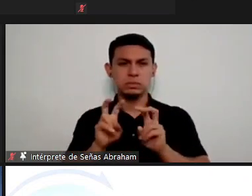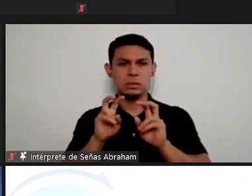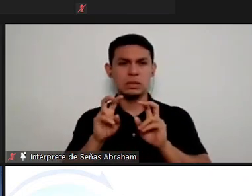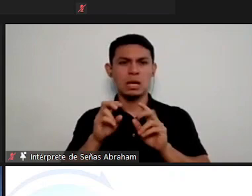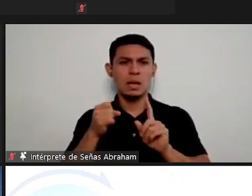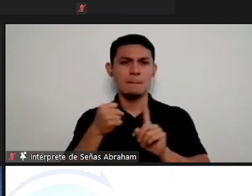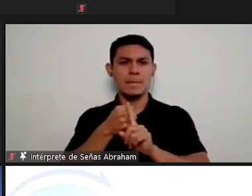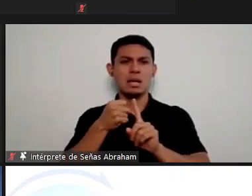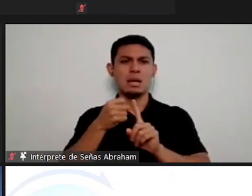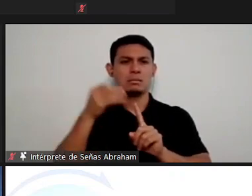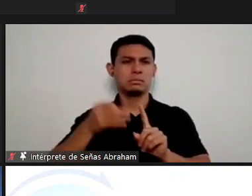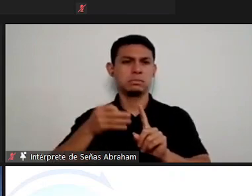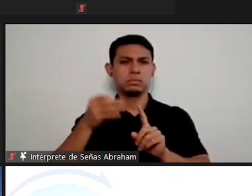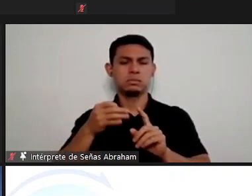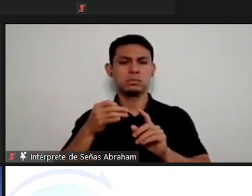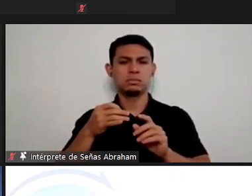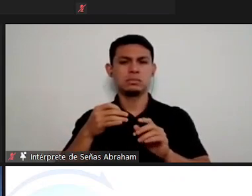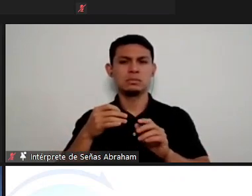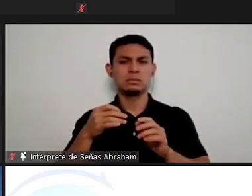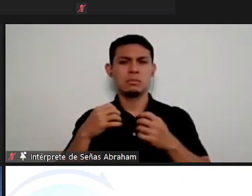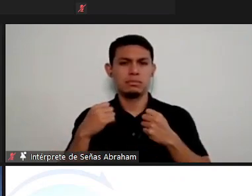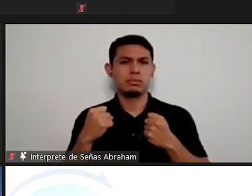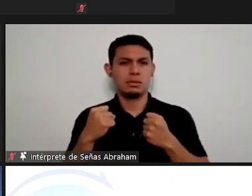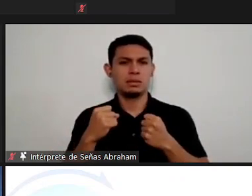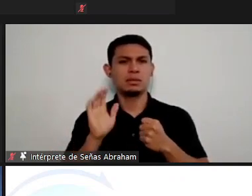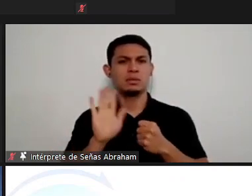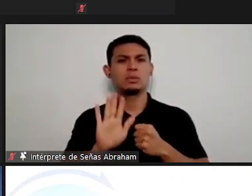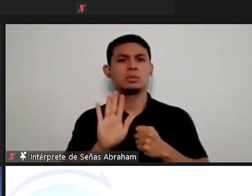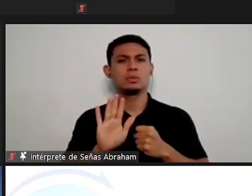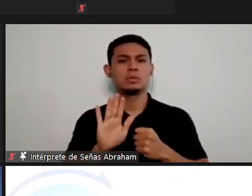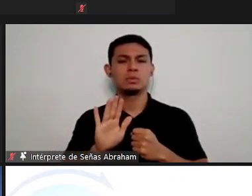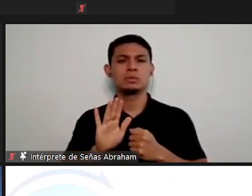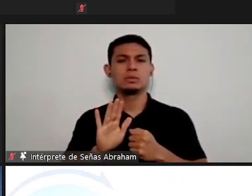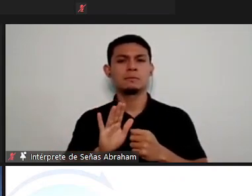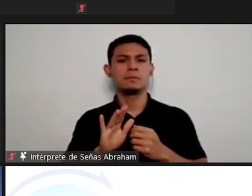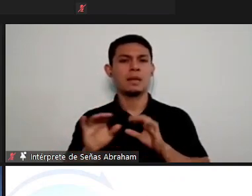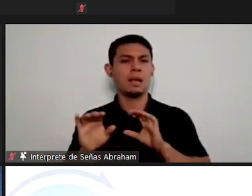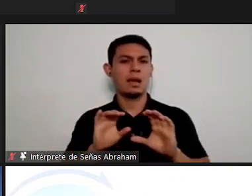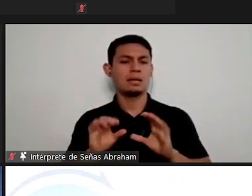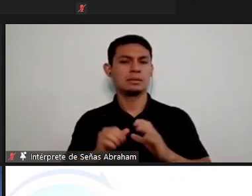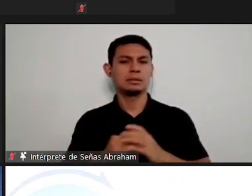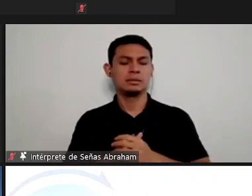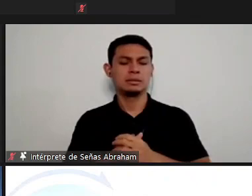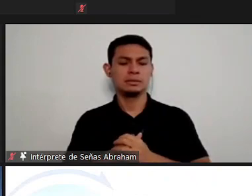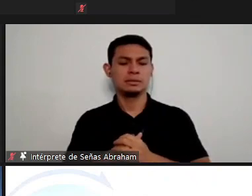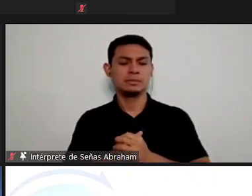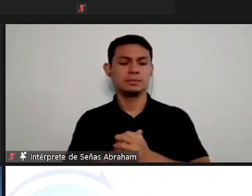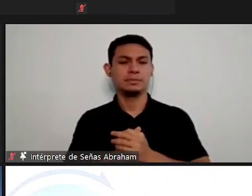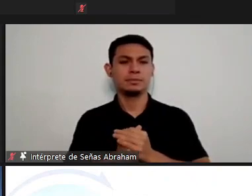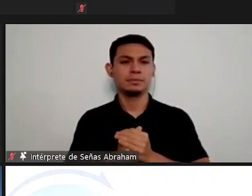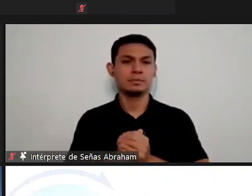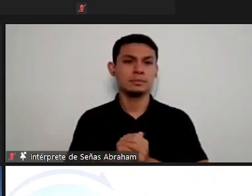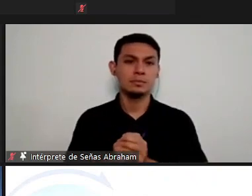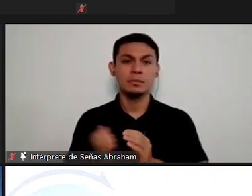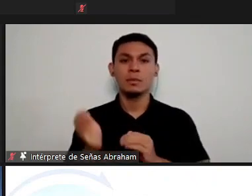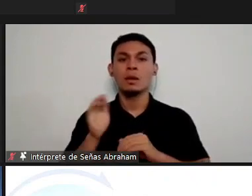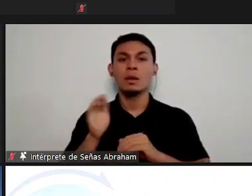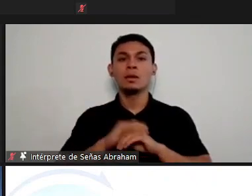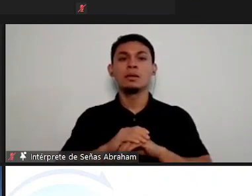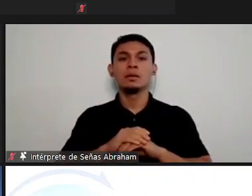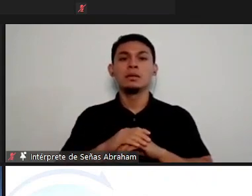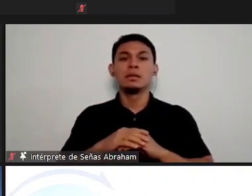the impacts uh uh adverse impacts uh real actual end potential to these their